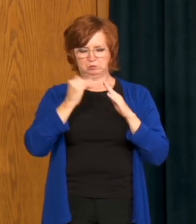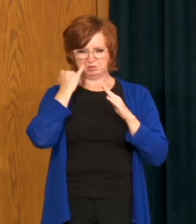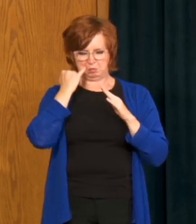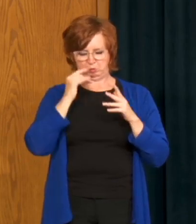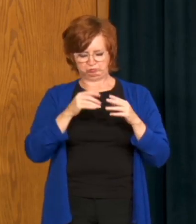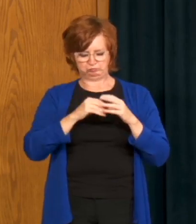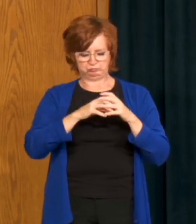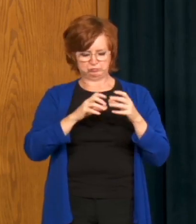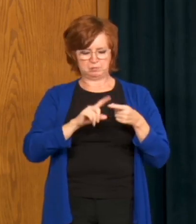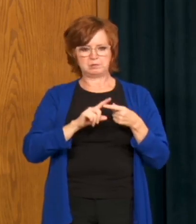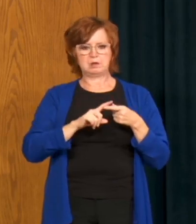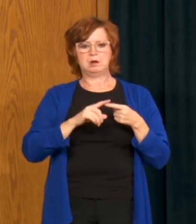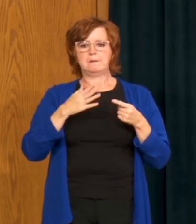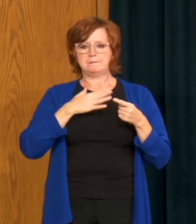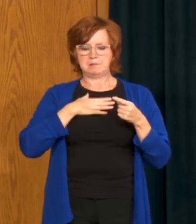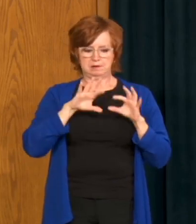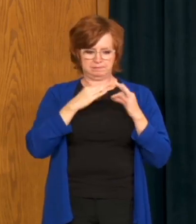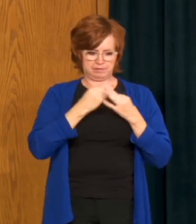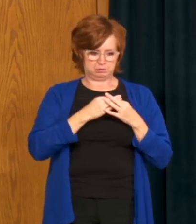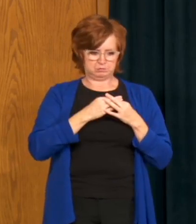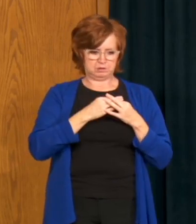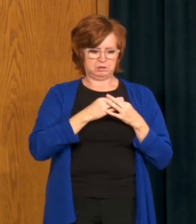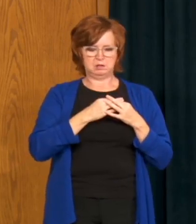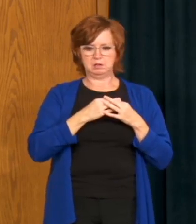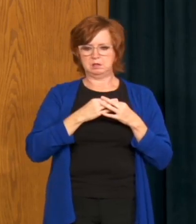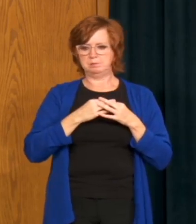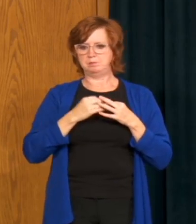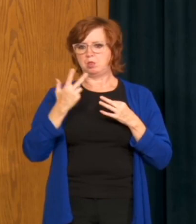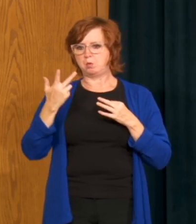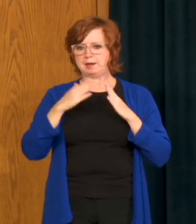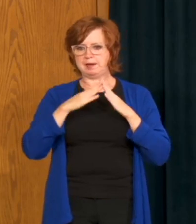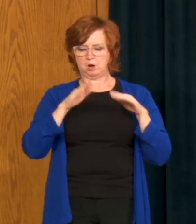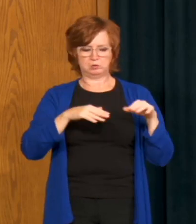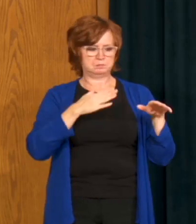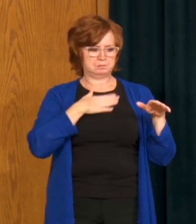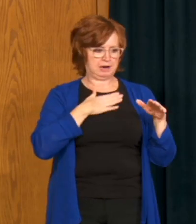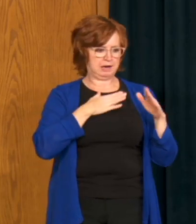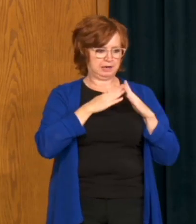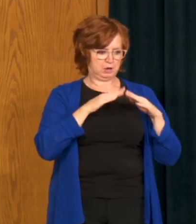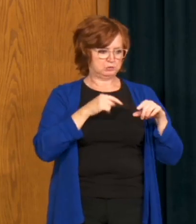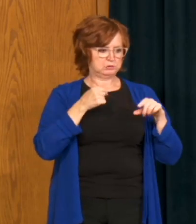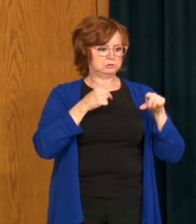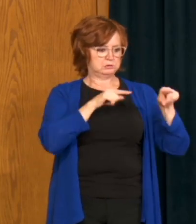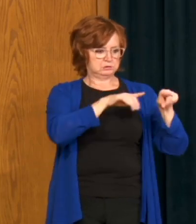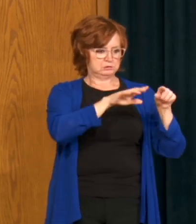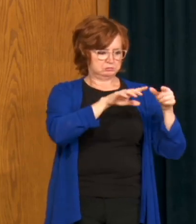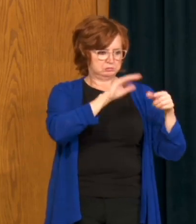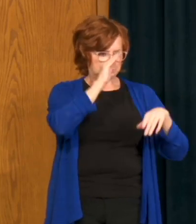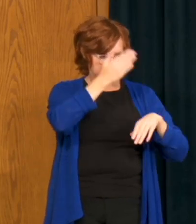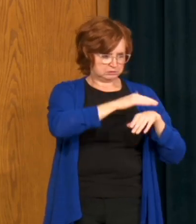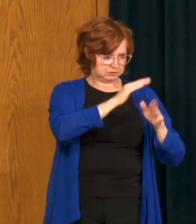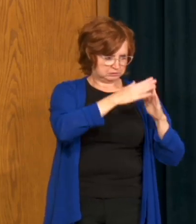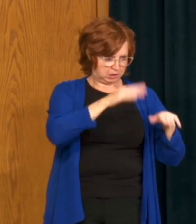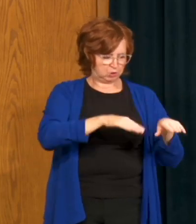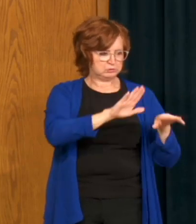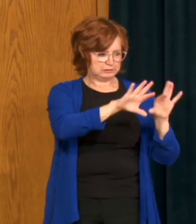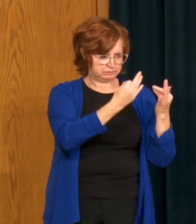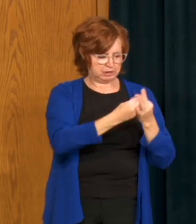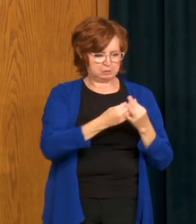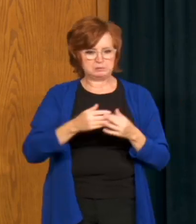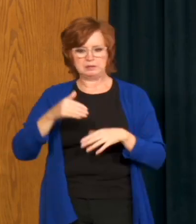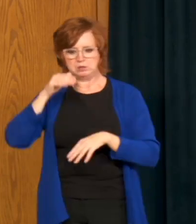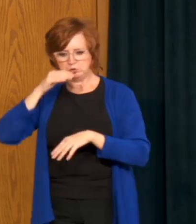family of, 3 households, 15 people, and we come back from a holiday we took in another province or internationally. We come